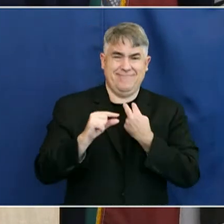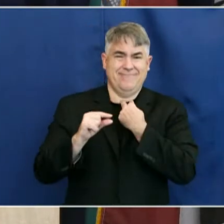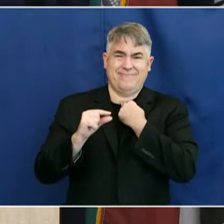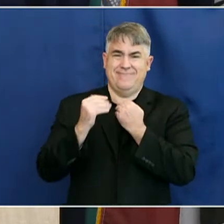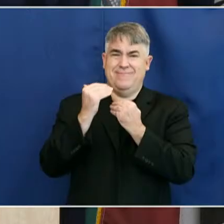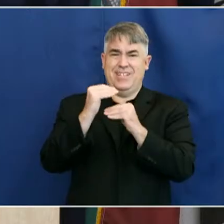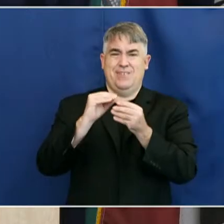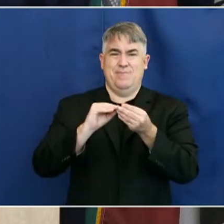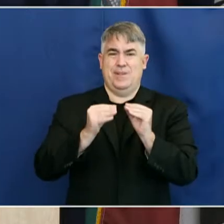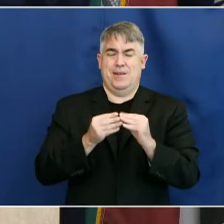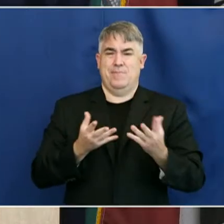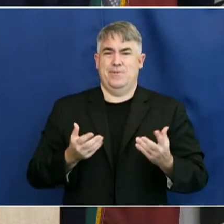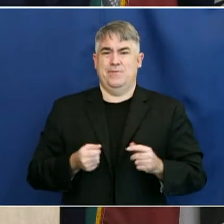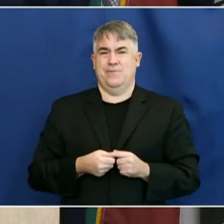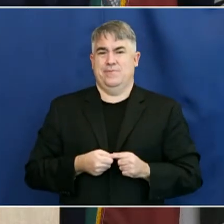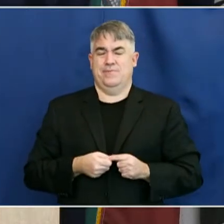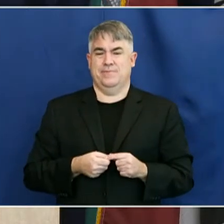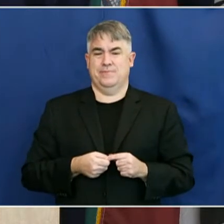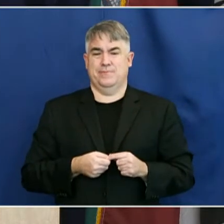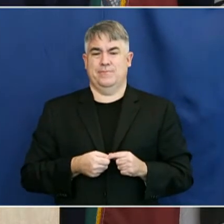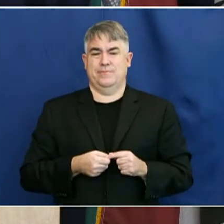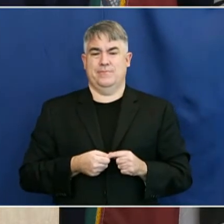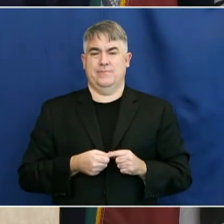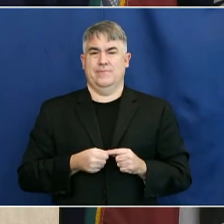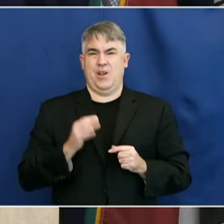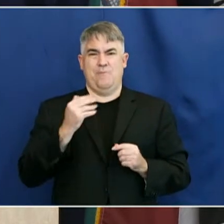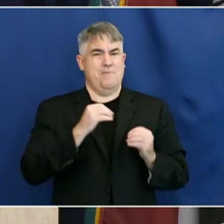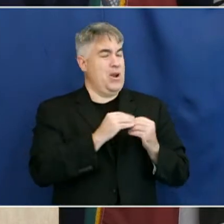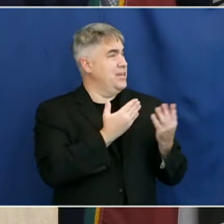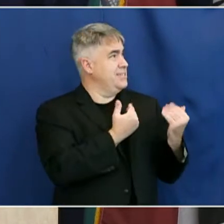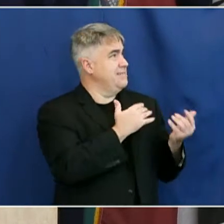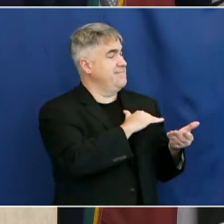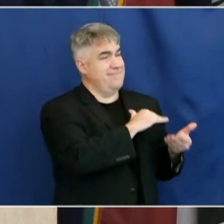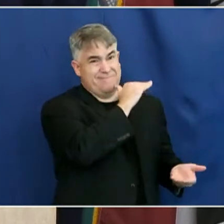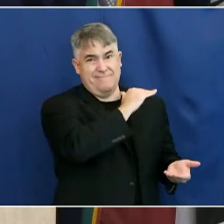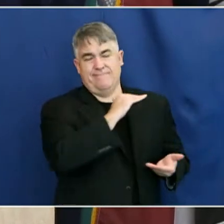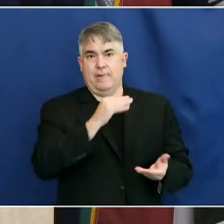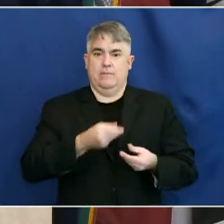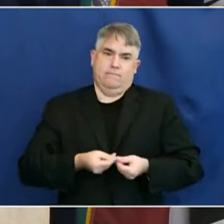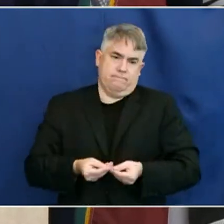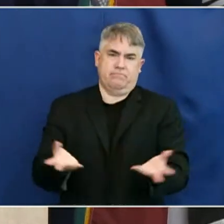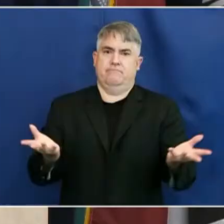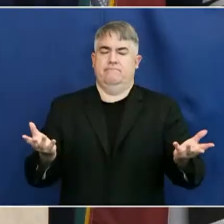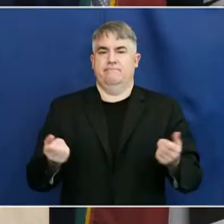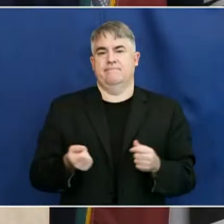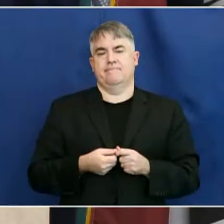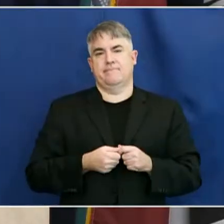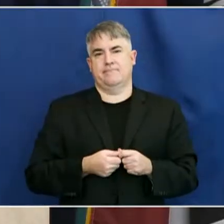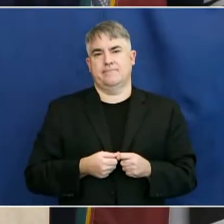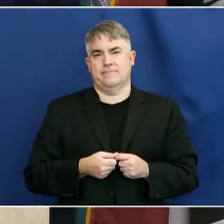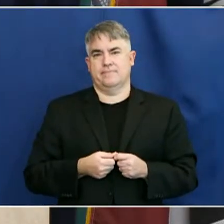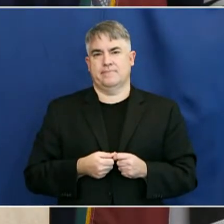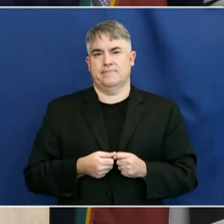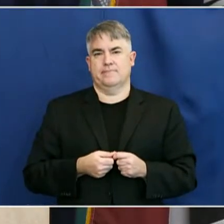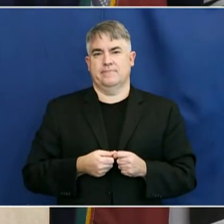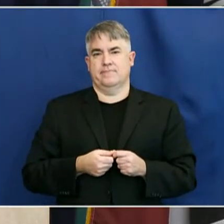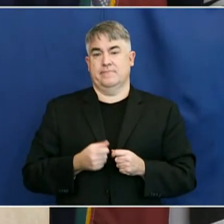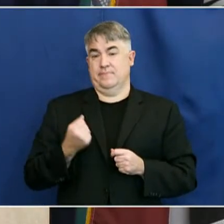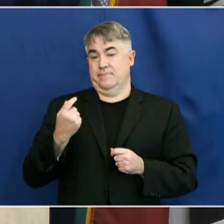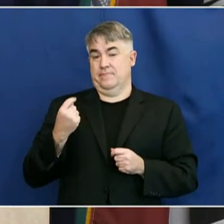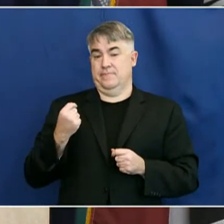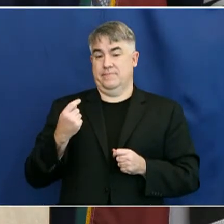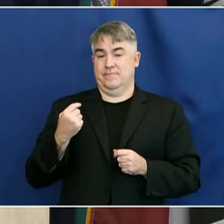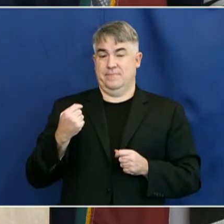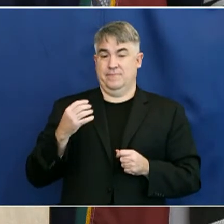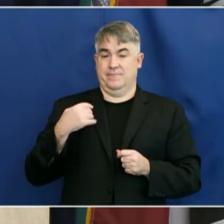hopefully, the supply of vaccines will increase significantly, and we will be in a position of maximizing all of our capacity at our close to 30